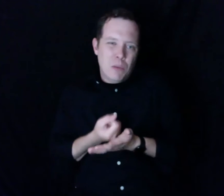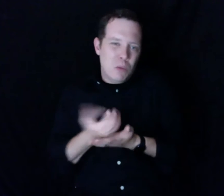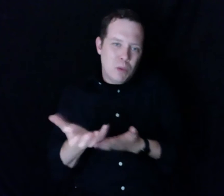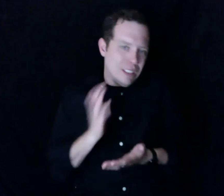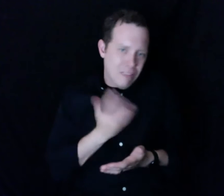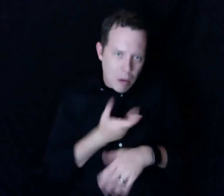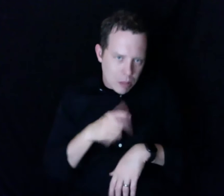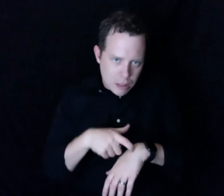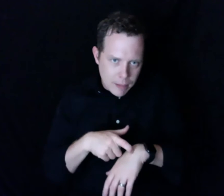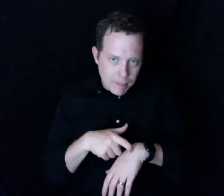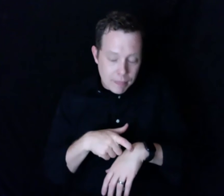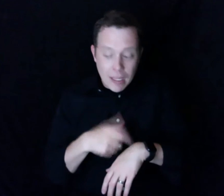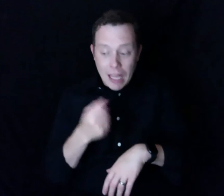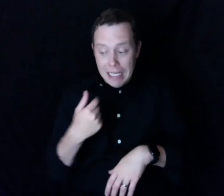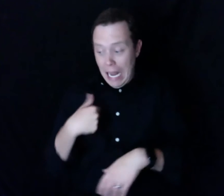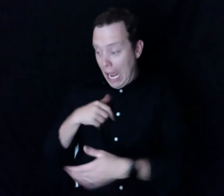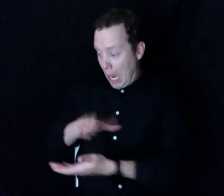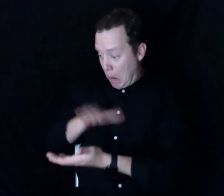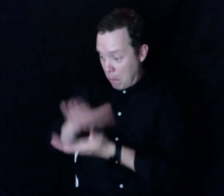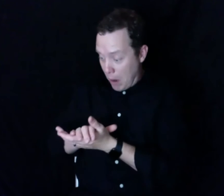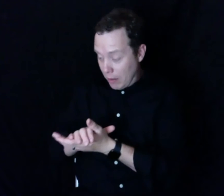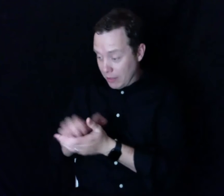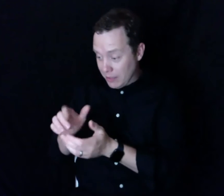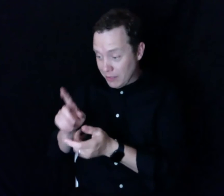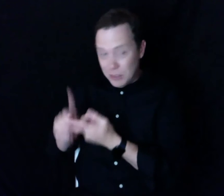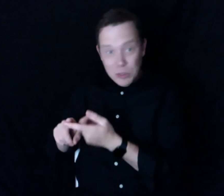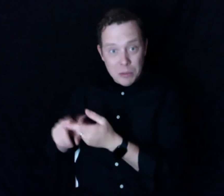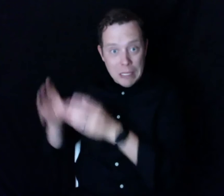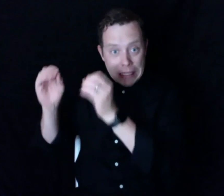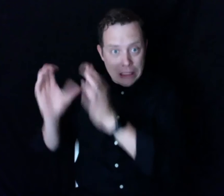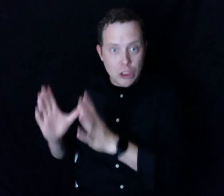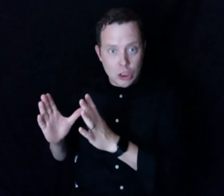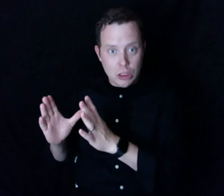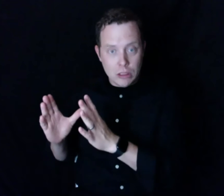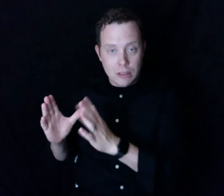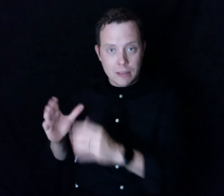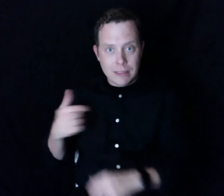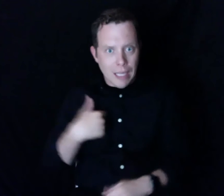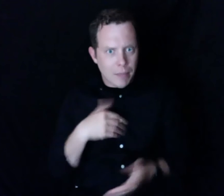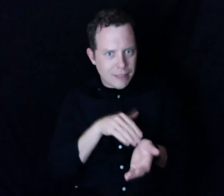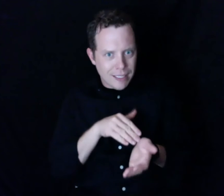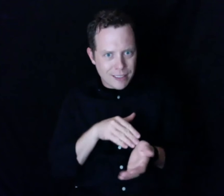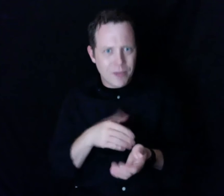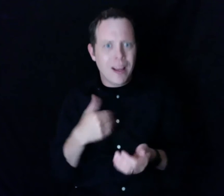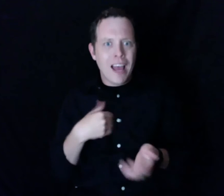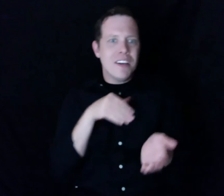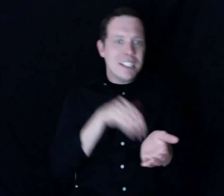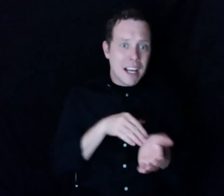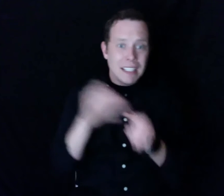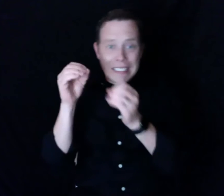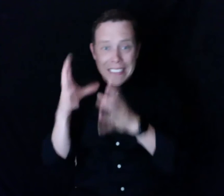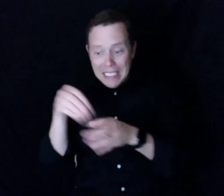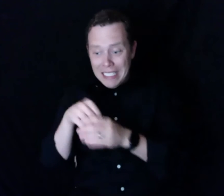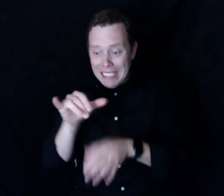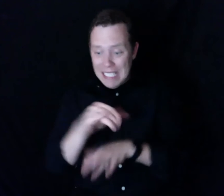I'm married to a teacher, and so we have a doctor and a teacher in the same household. And we spend a lot of time thinking about